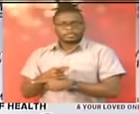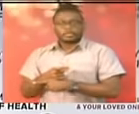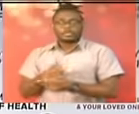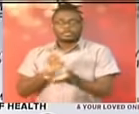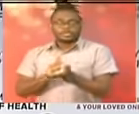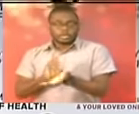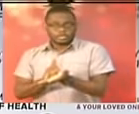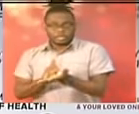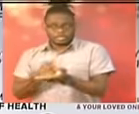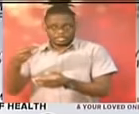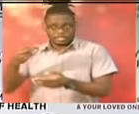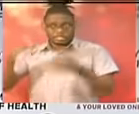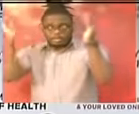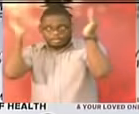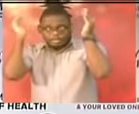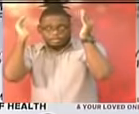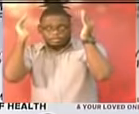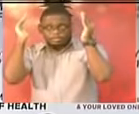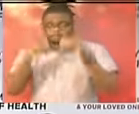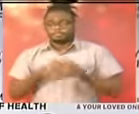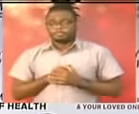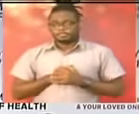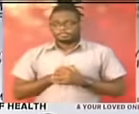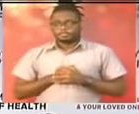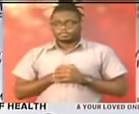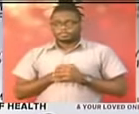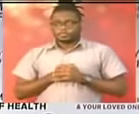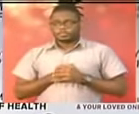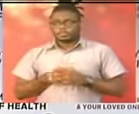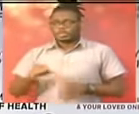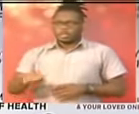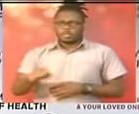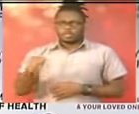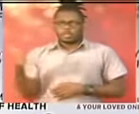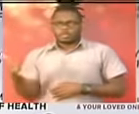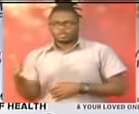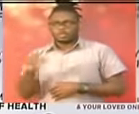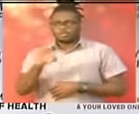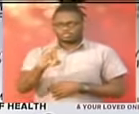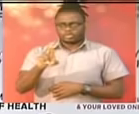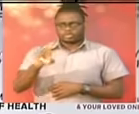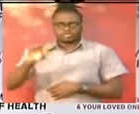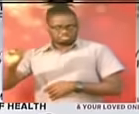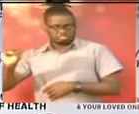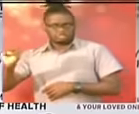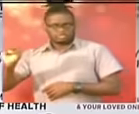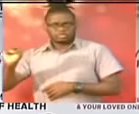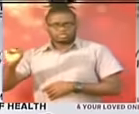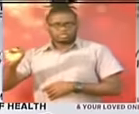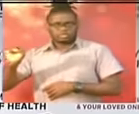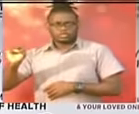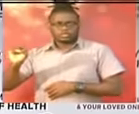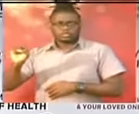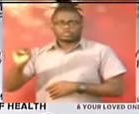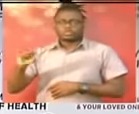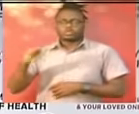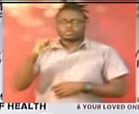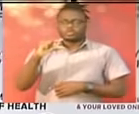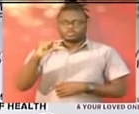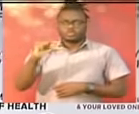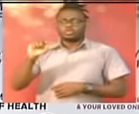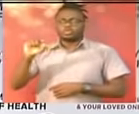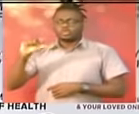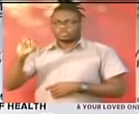Division, Ministry of Health, Roshan Siram Singh, Geographic Information Systems Manager at the Ministry of